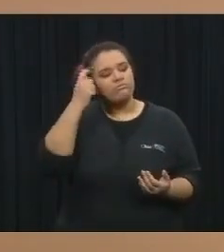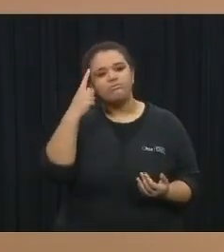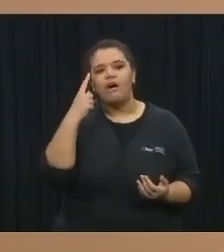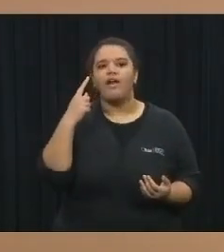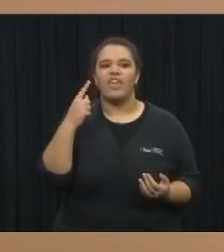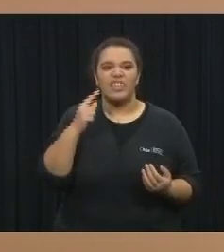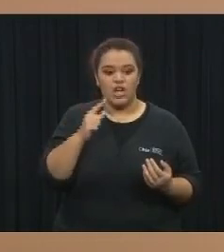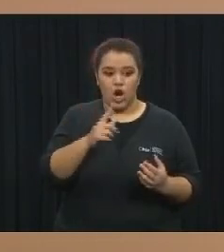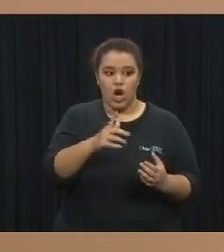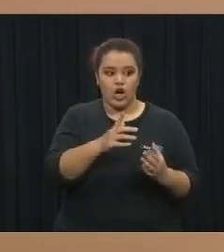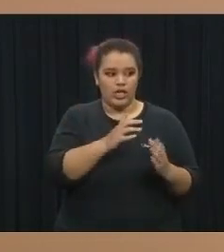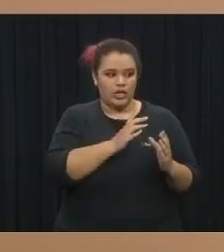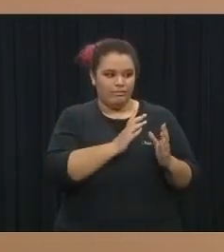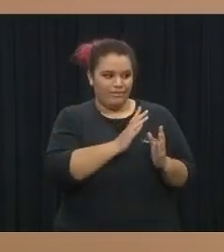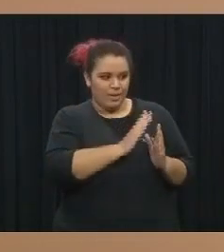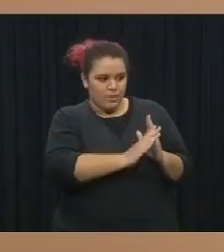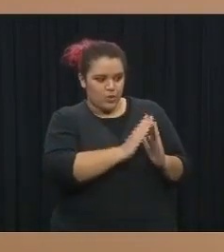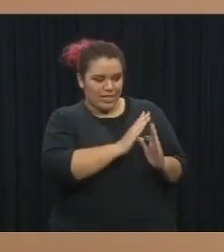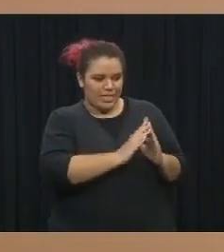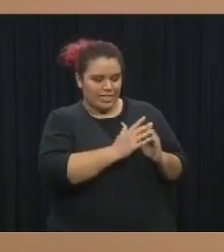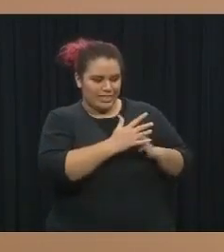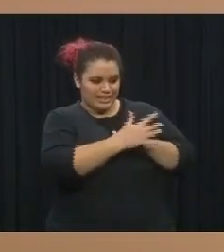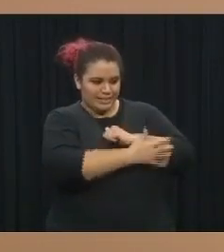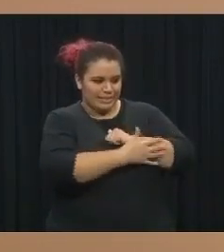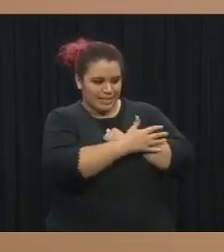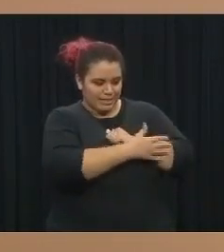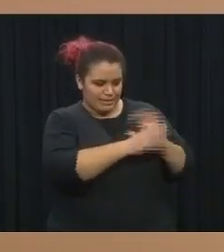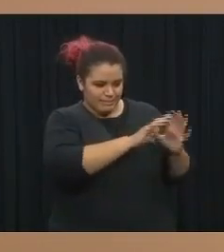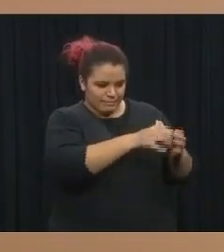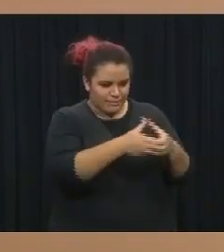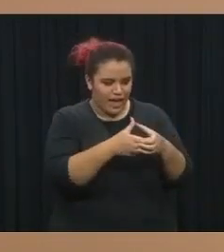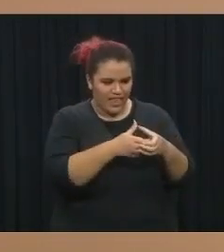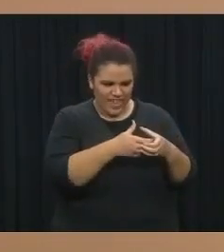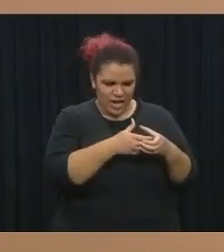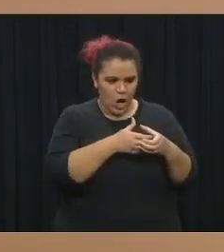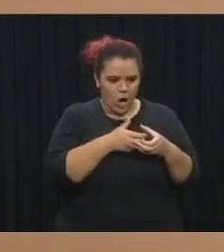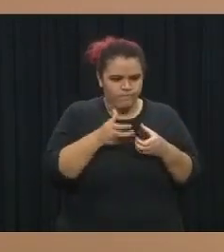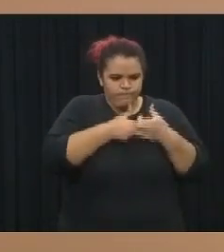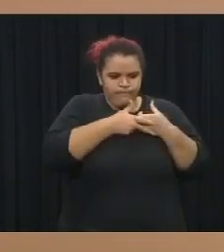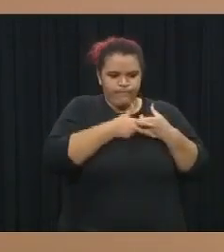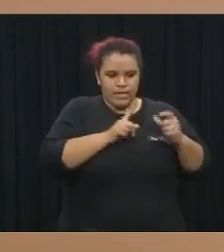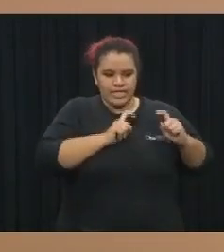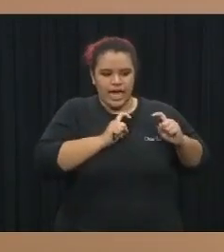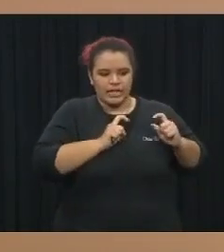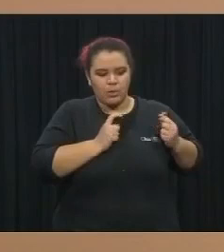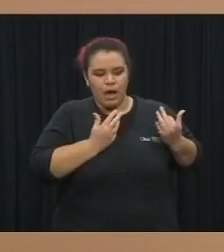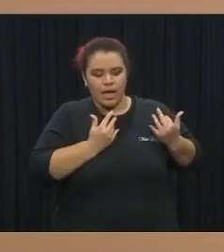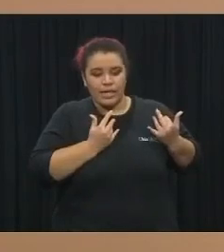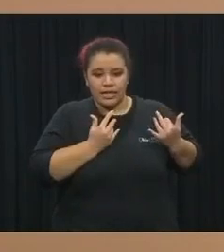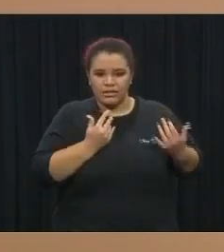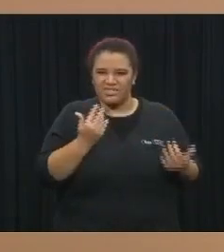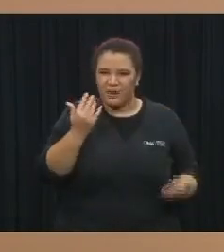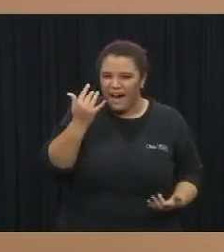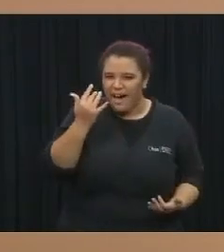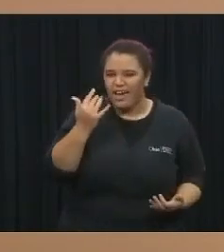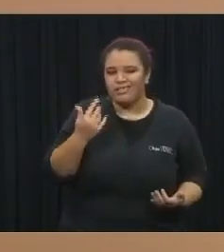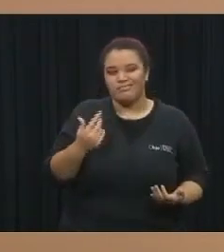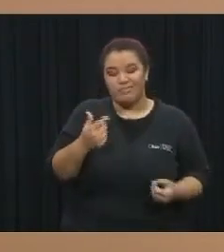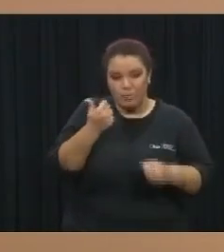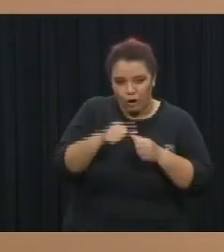test kits and saving them for the really tough decision of something in a hospital or a really bad nursing home situation. Remember,